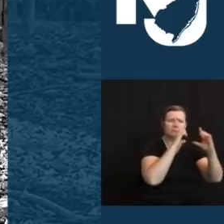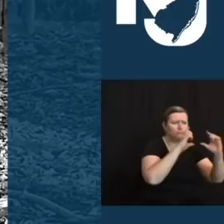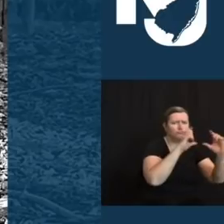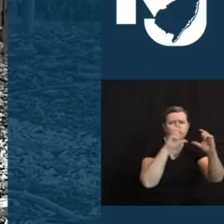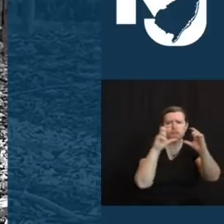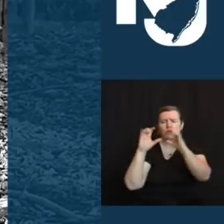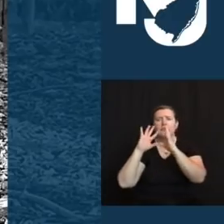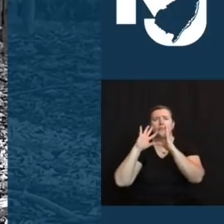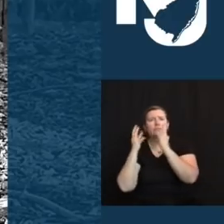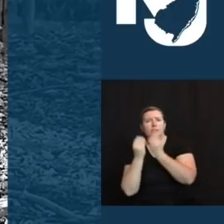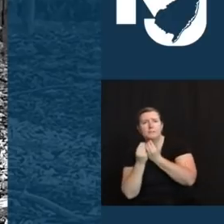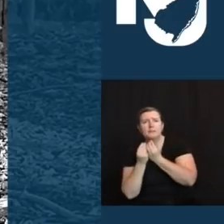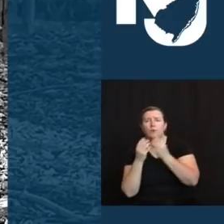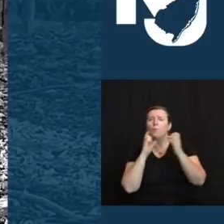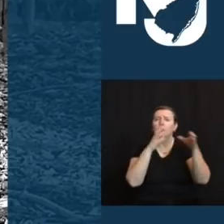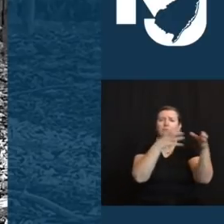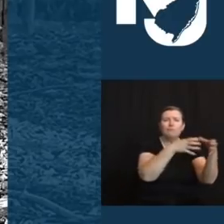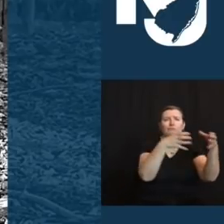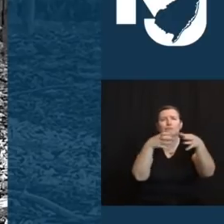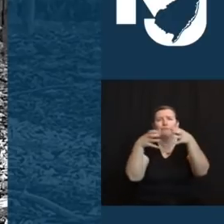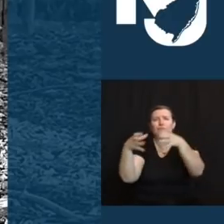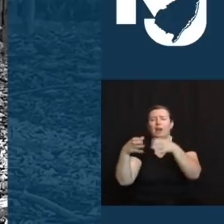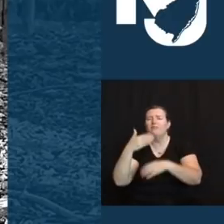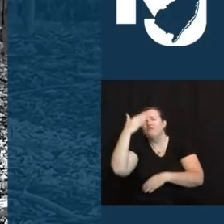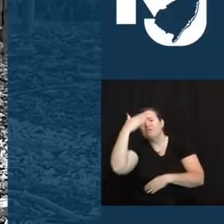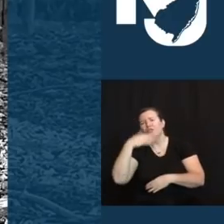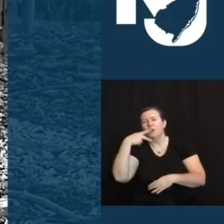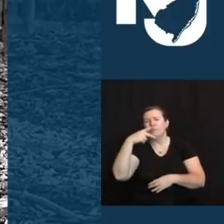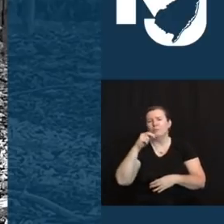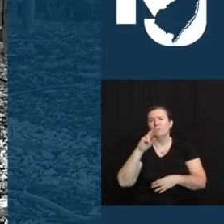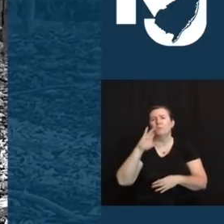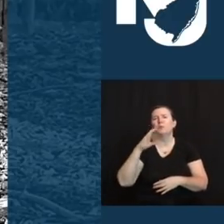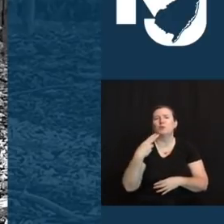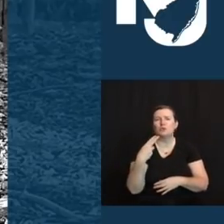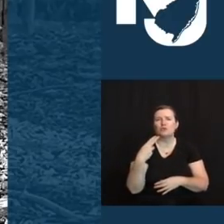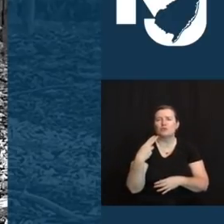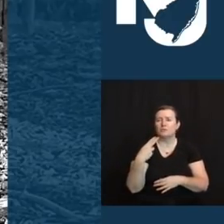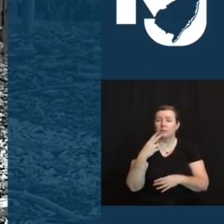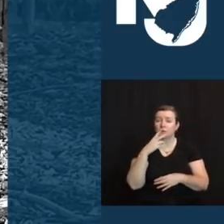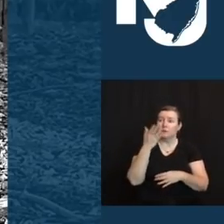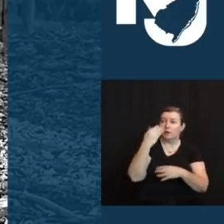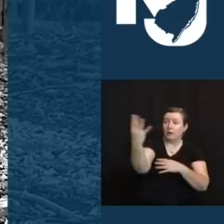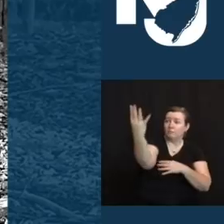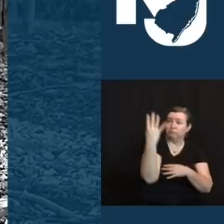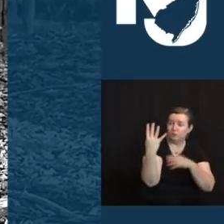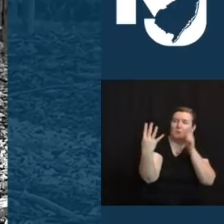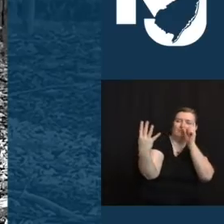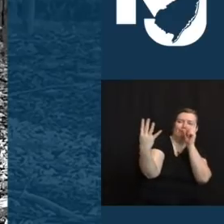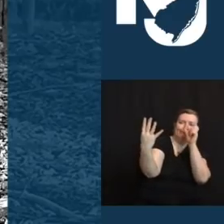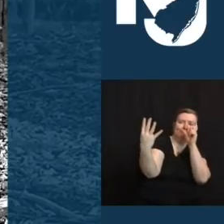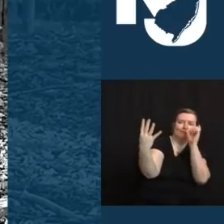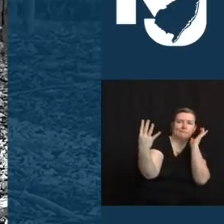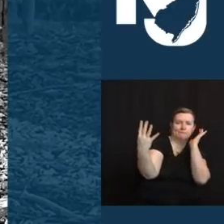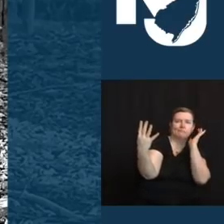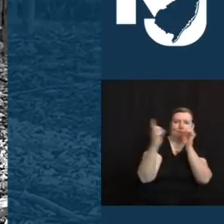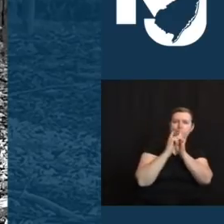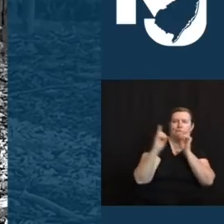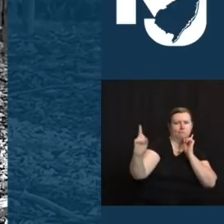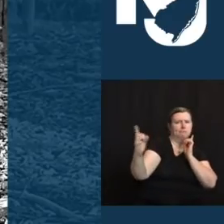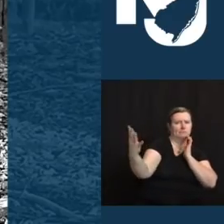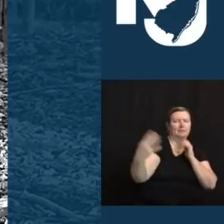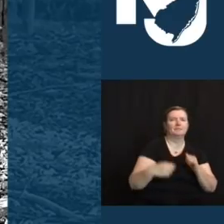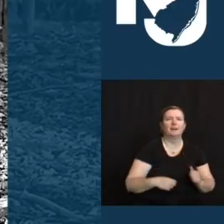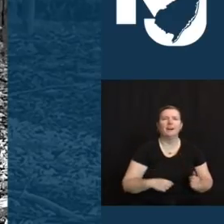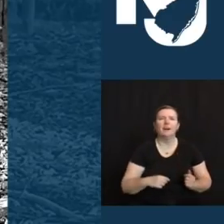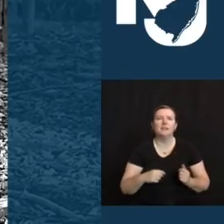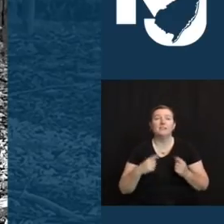been gathering on their front porches. His porch portraits have become a sensation in and of themselves, so